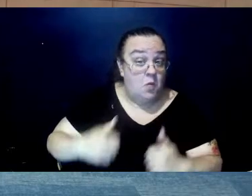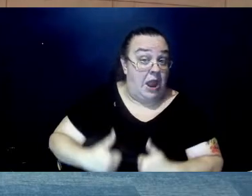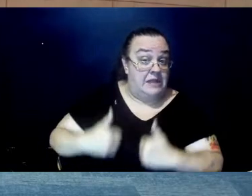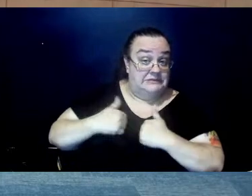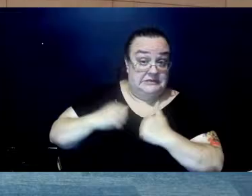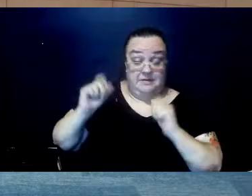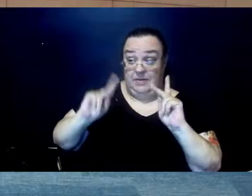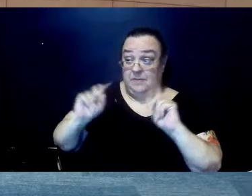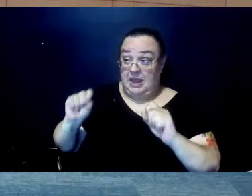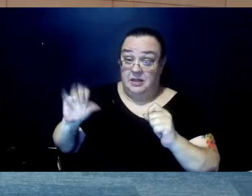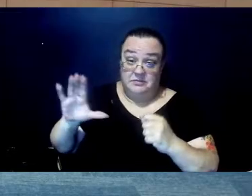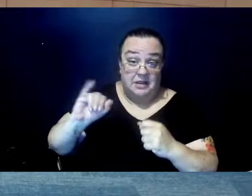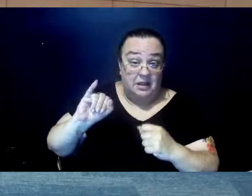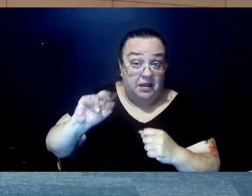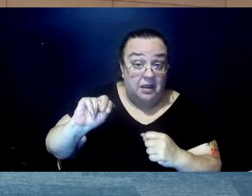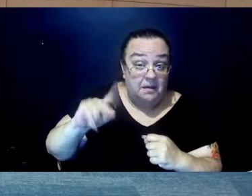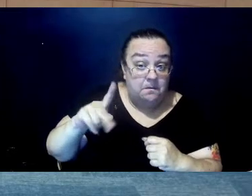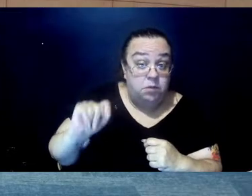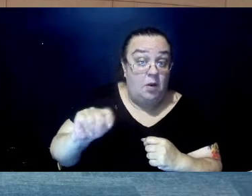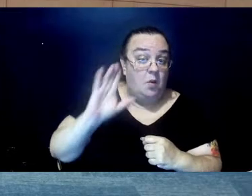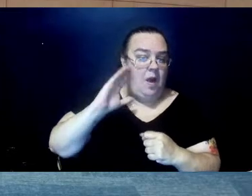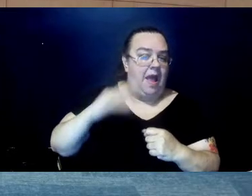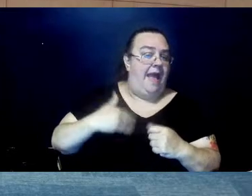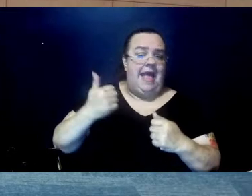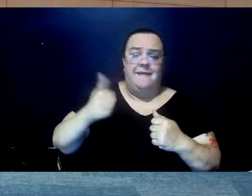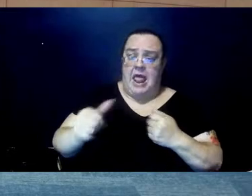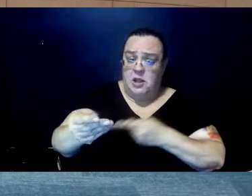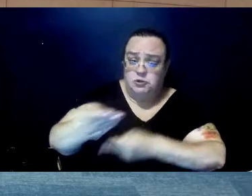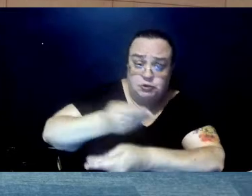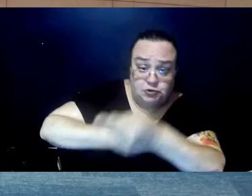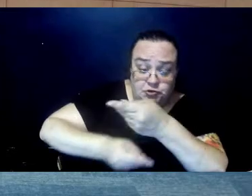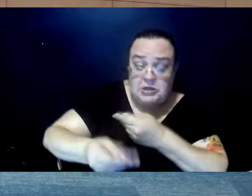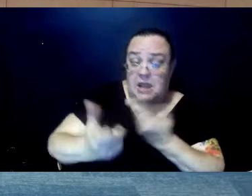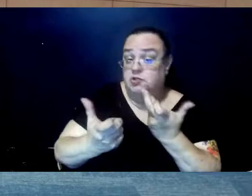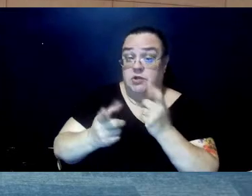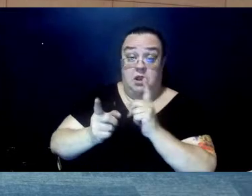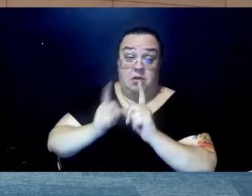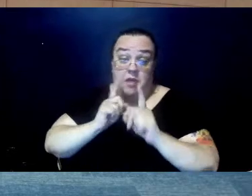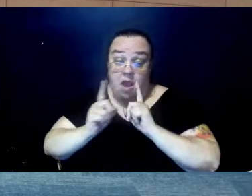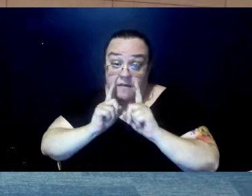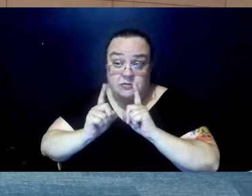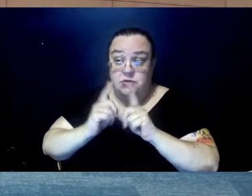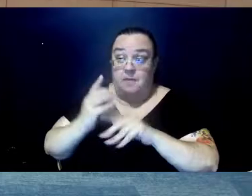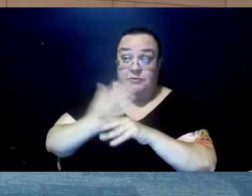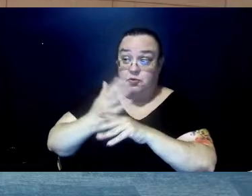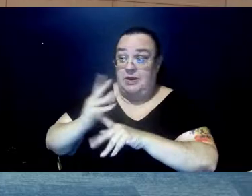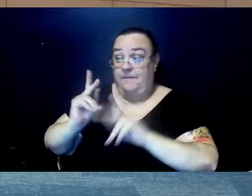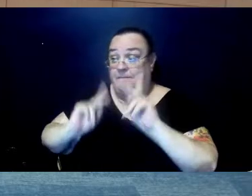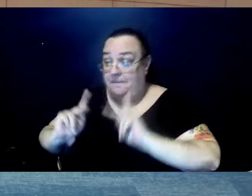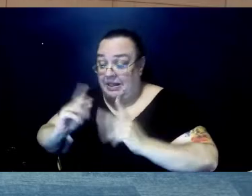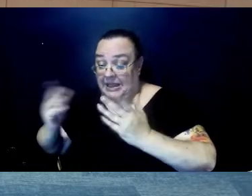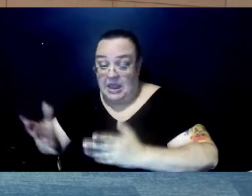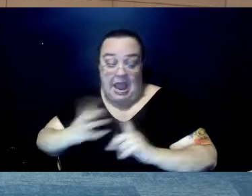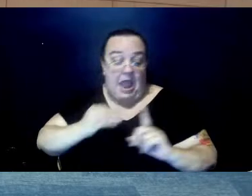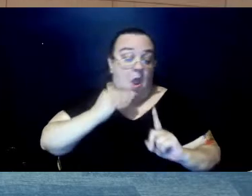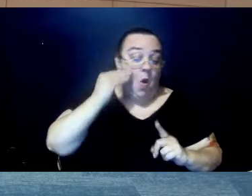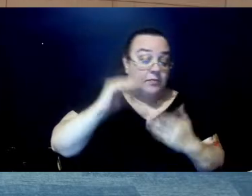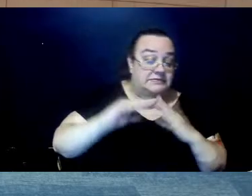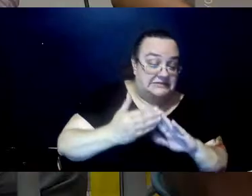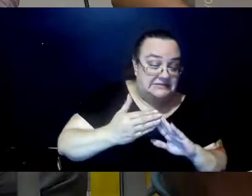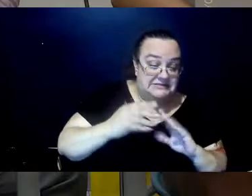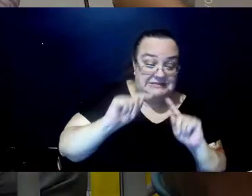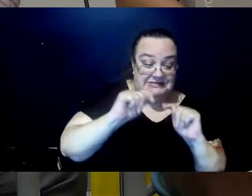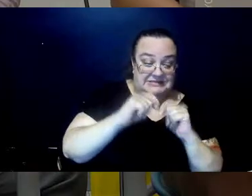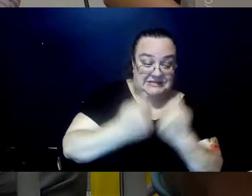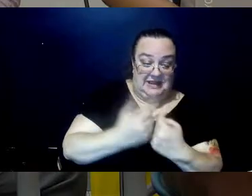any exchange or conversation between residents and Home Team 5, or is it more of an informational meeting? It's my understanding